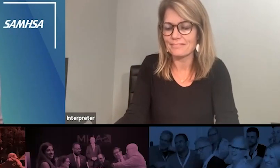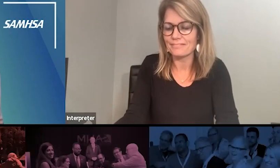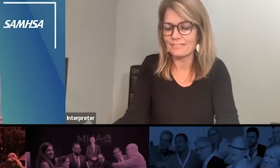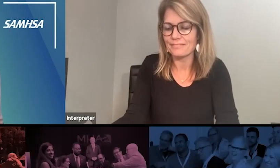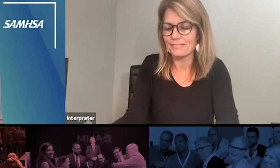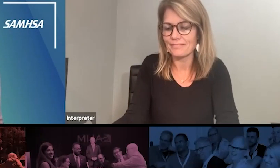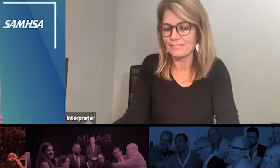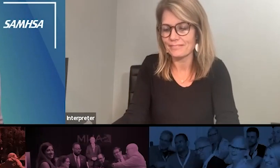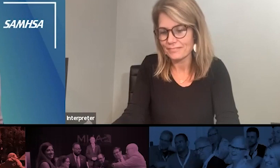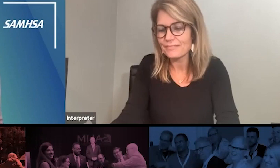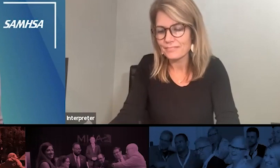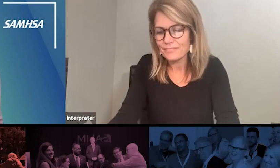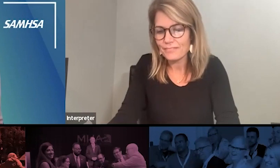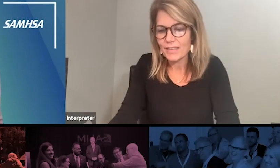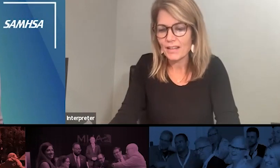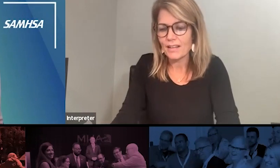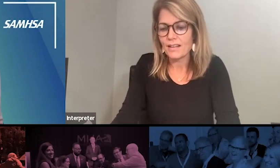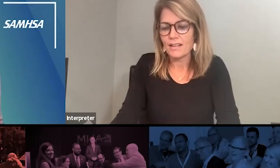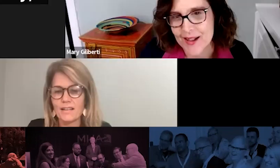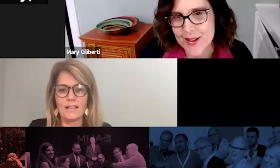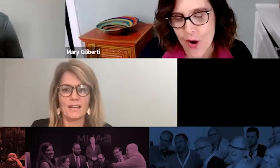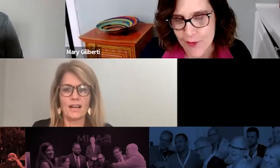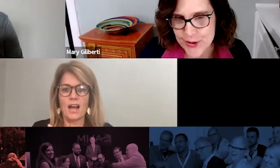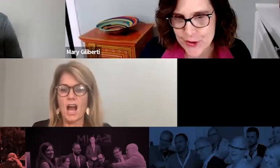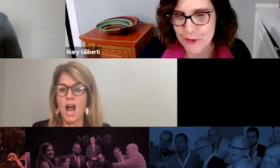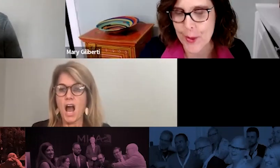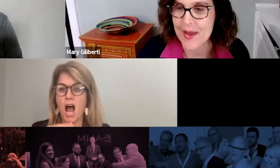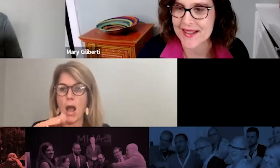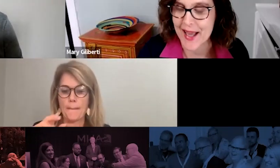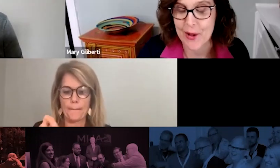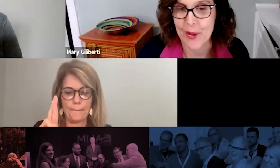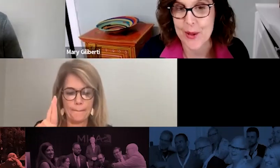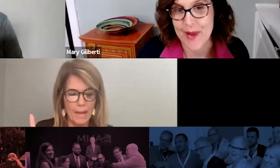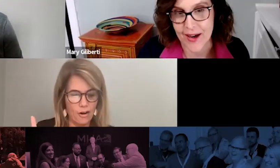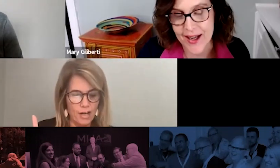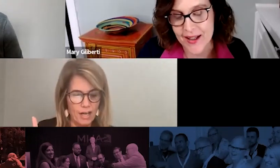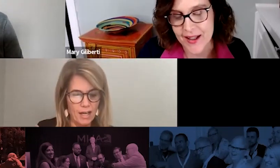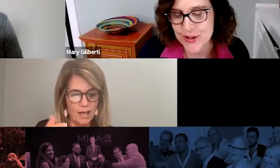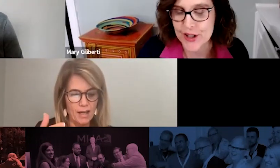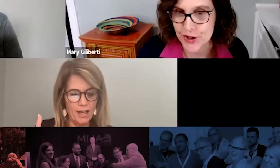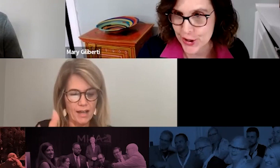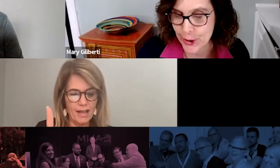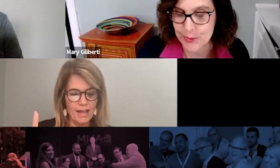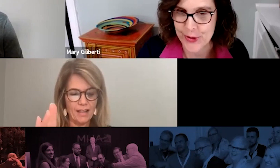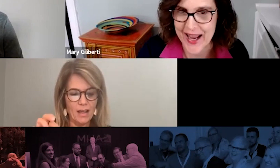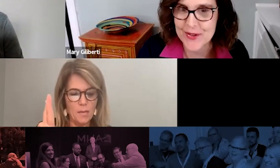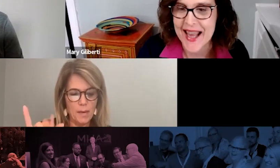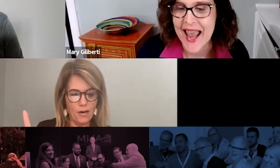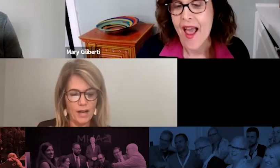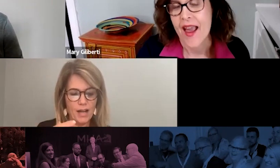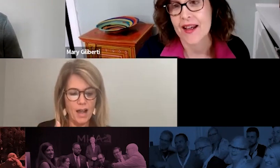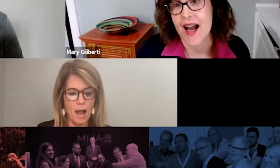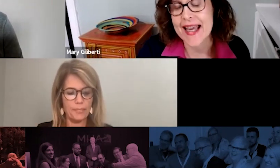Hi, I am Mary Giliberti. I am the Chief Public Policy Officer for Mental Health America, and I use she, her